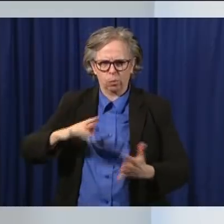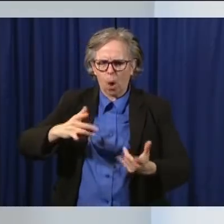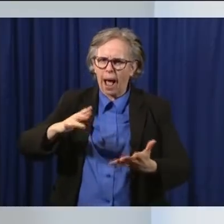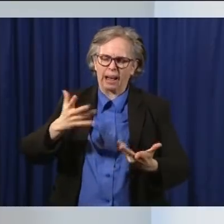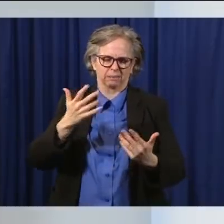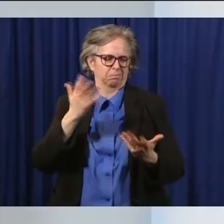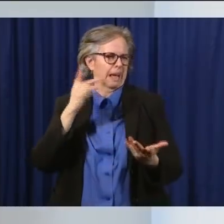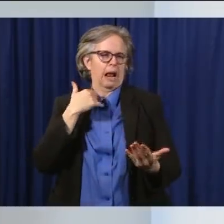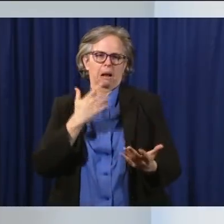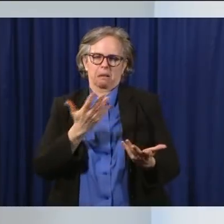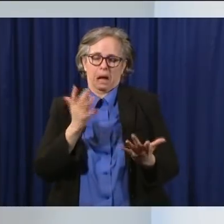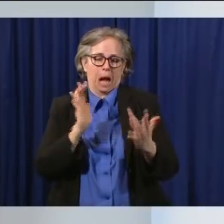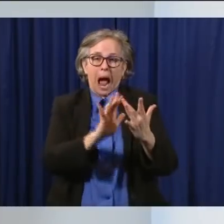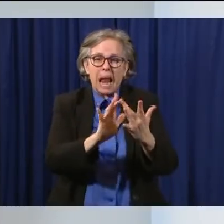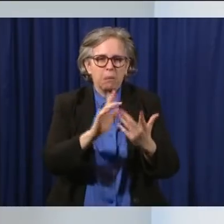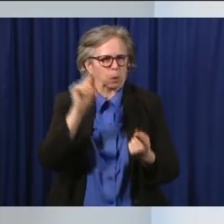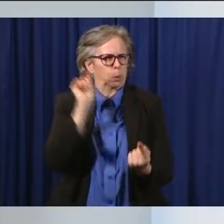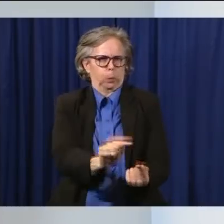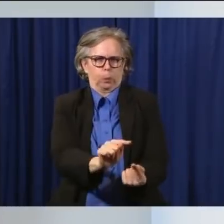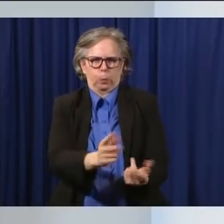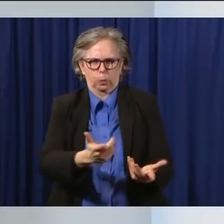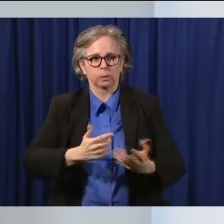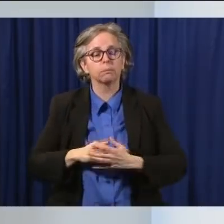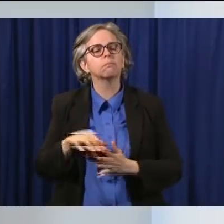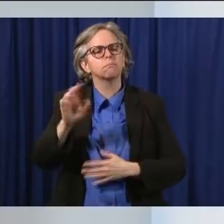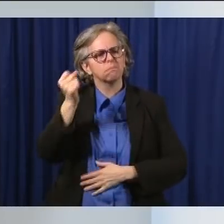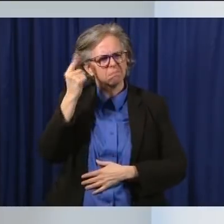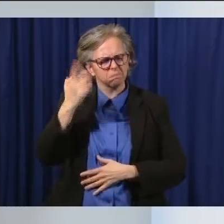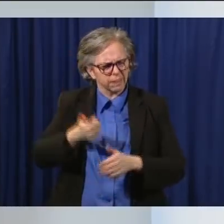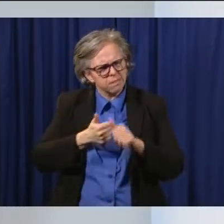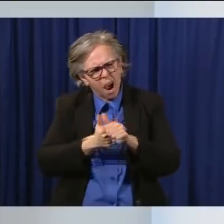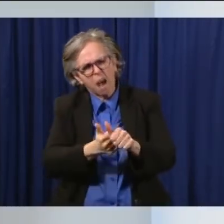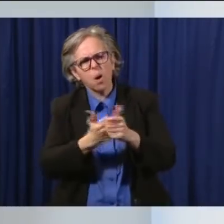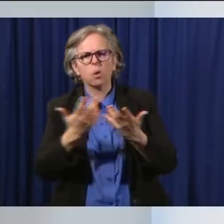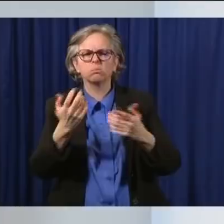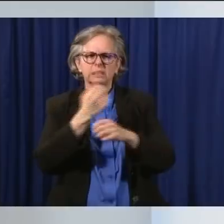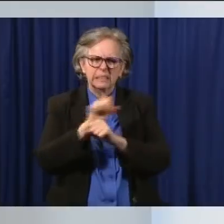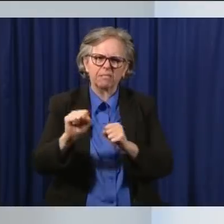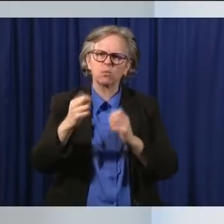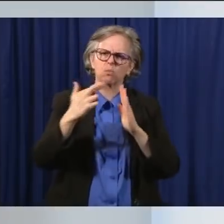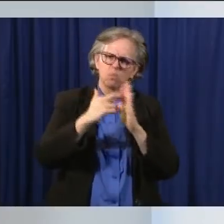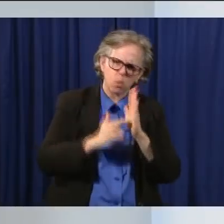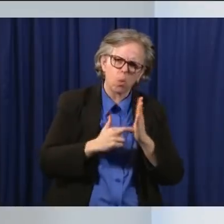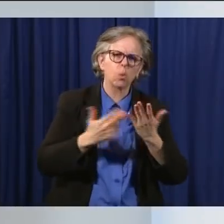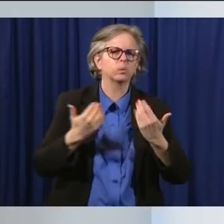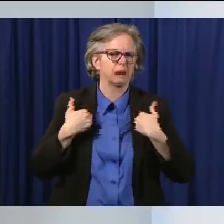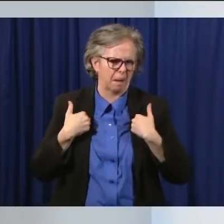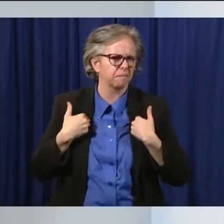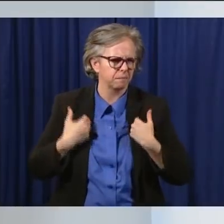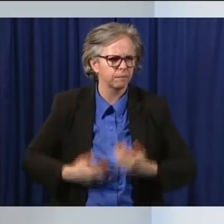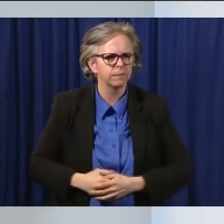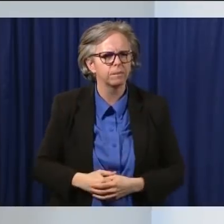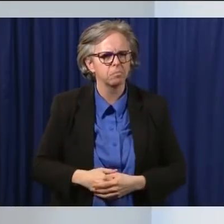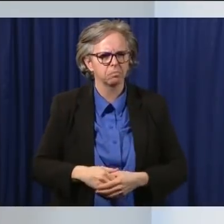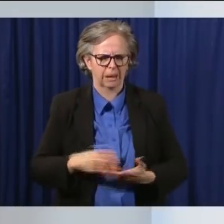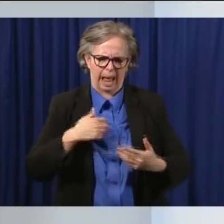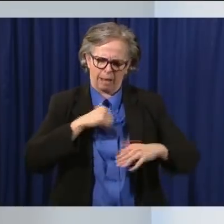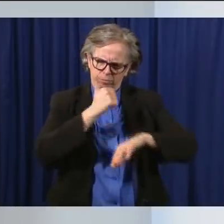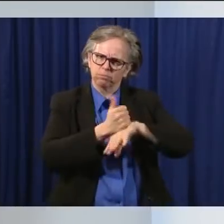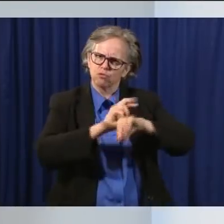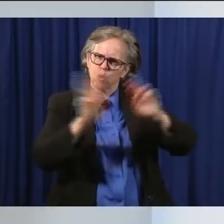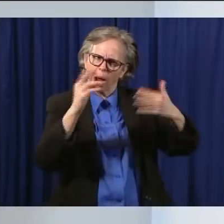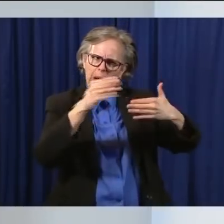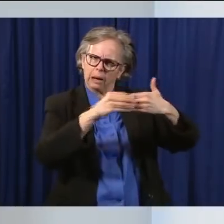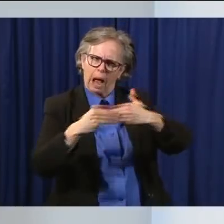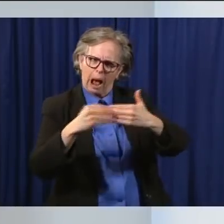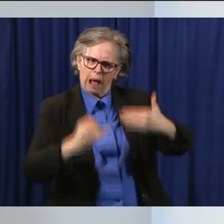with the proper observance of safety protocols, as we promised. The general guidelines for those non-contact activities, sports, are now